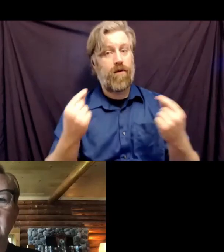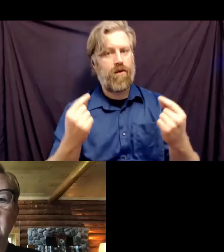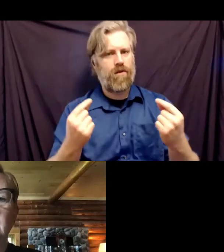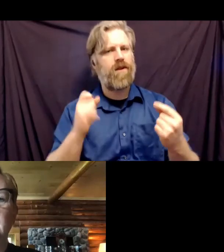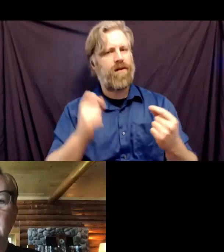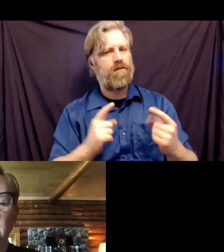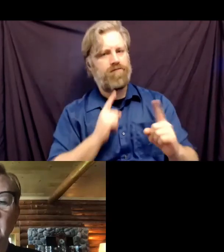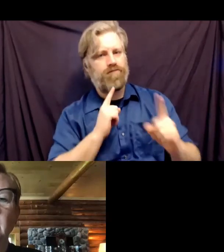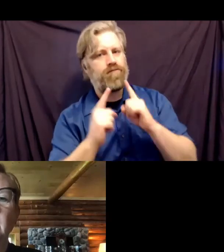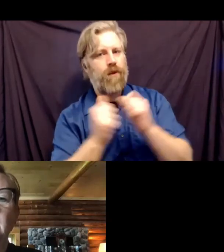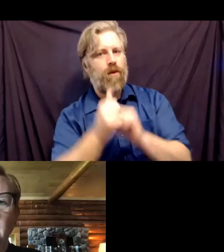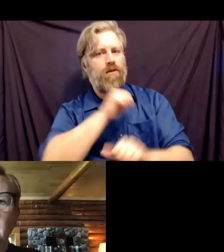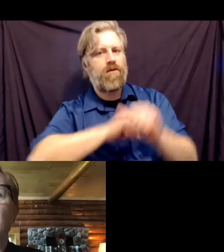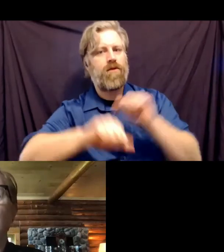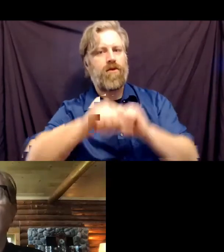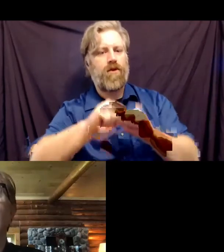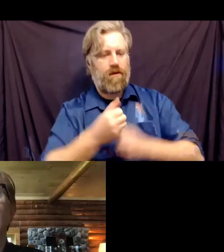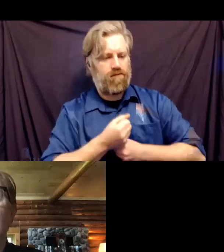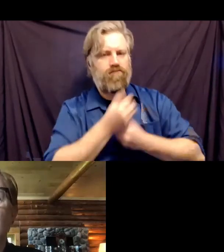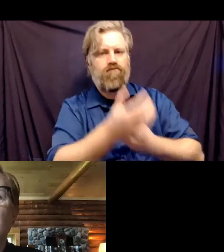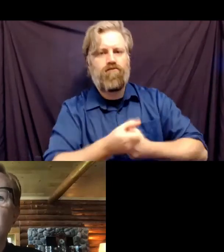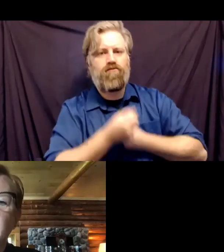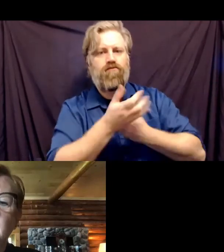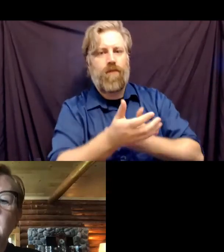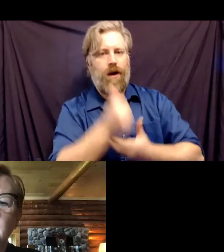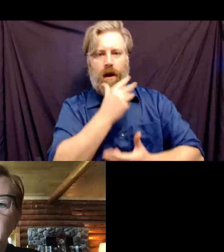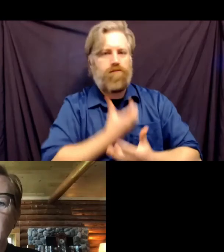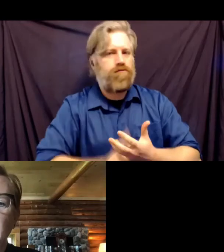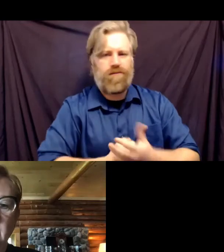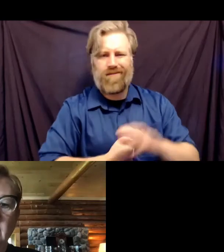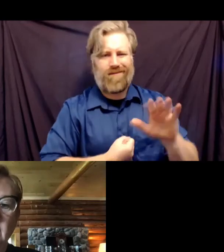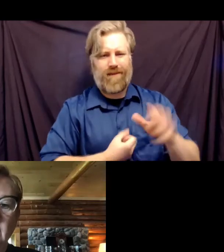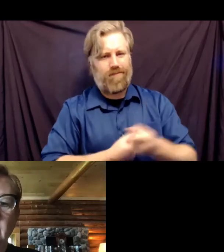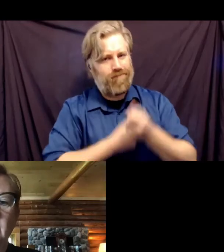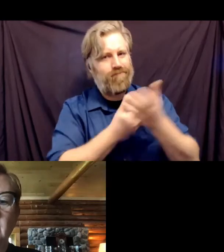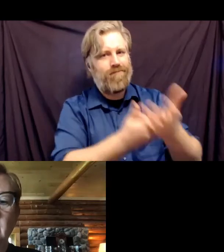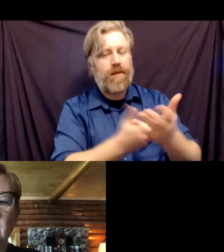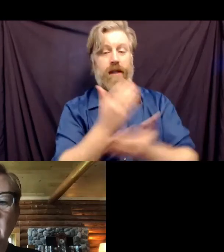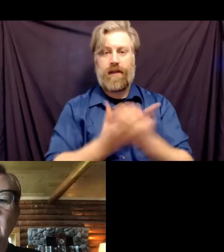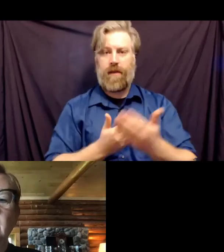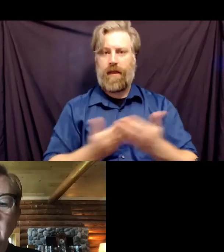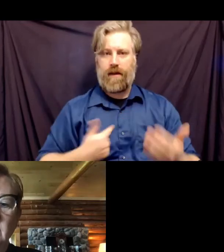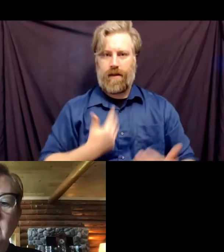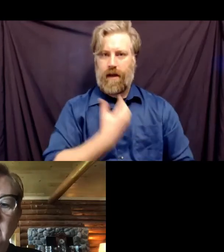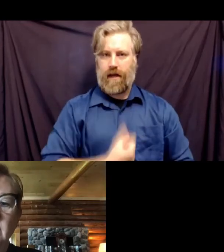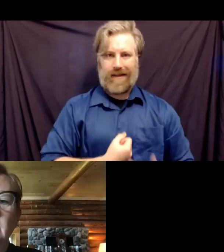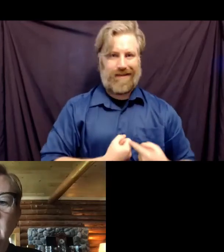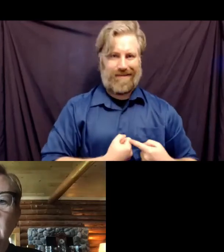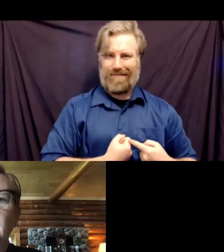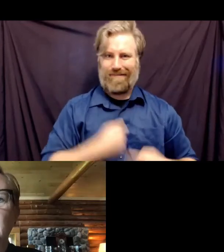express ourselves. I mean, that was one of the things. There were a lot of things that I didn't think I could ever talk about because,